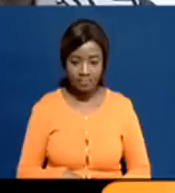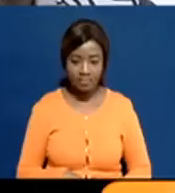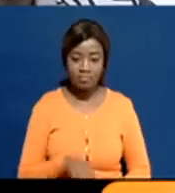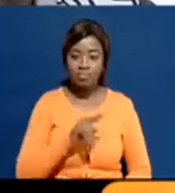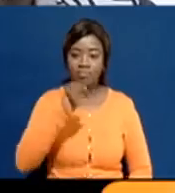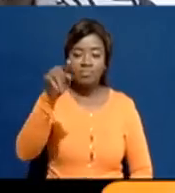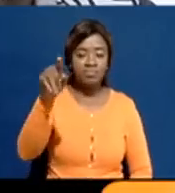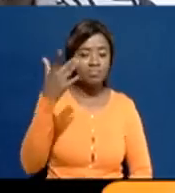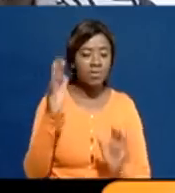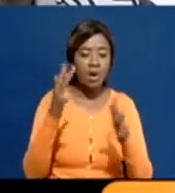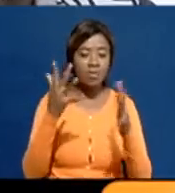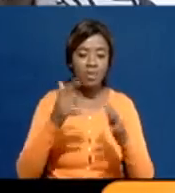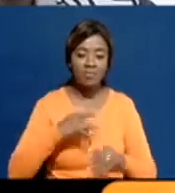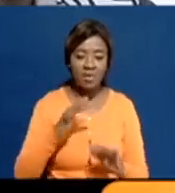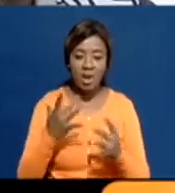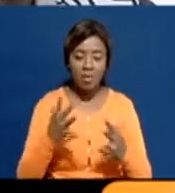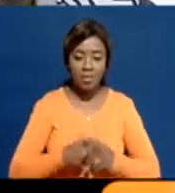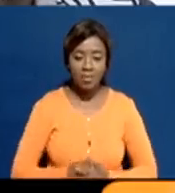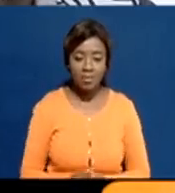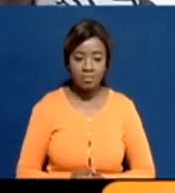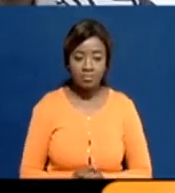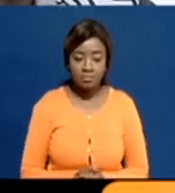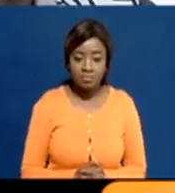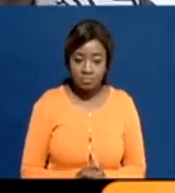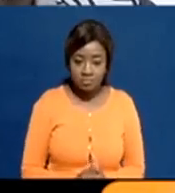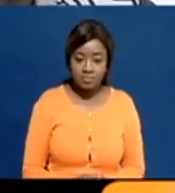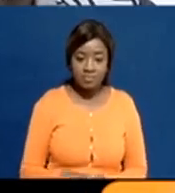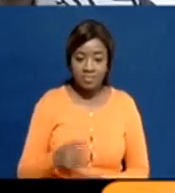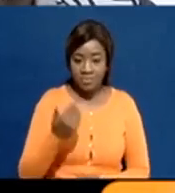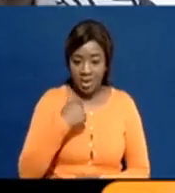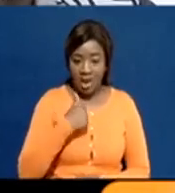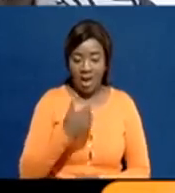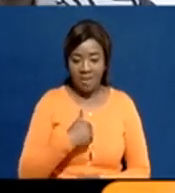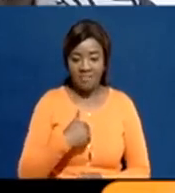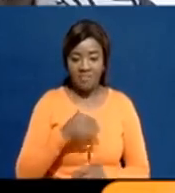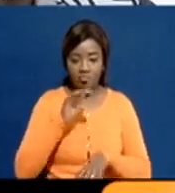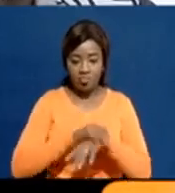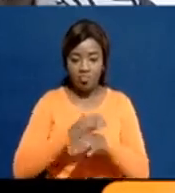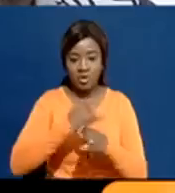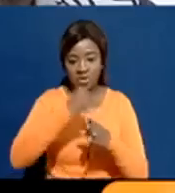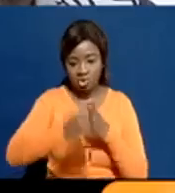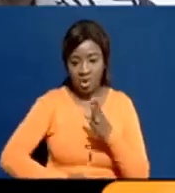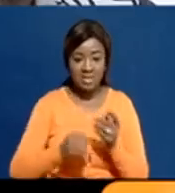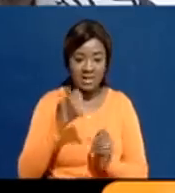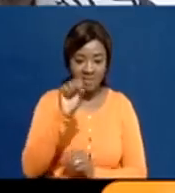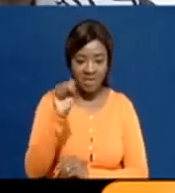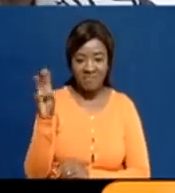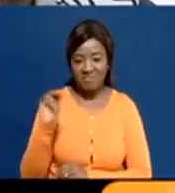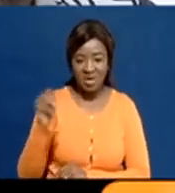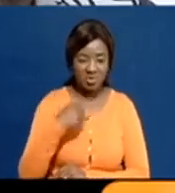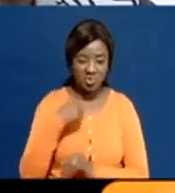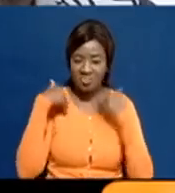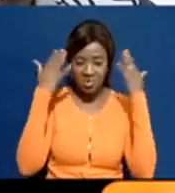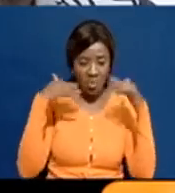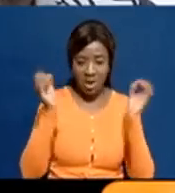like for you? Okay, one of the things is I had a very good insurance. I had a 5 million shilling insurance, so I was not too worried. Mm. So, you know, I